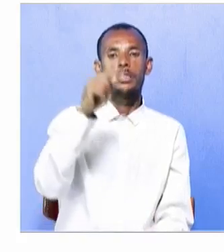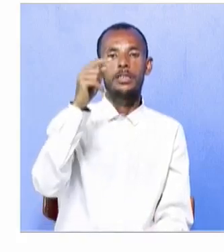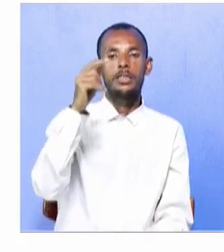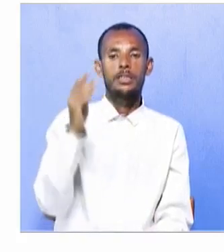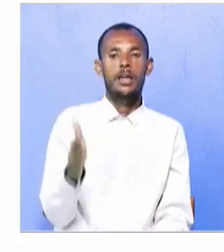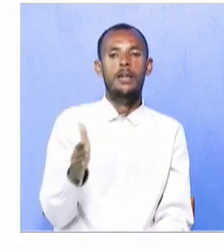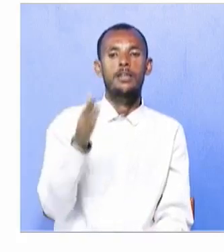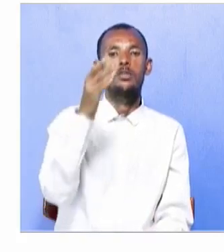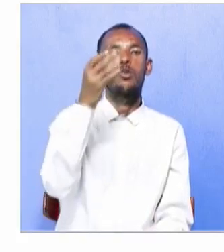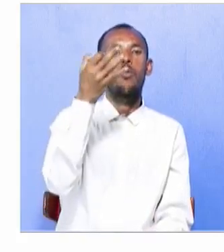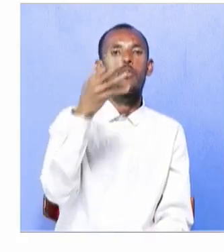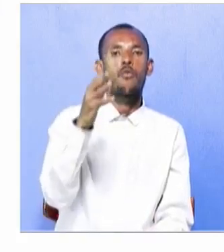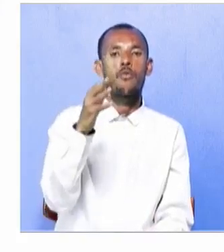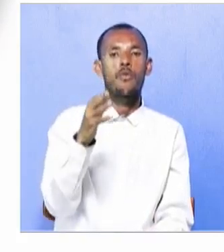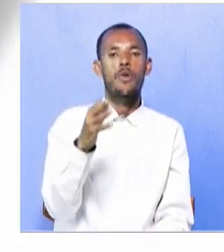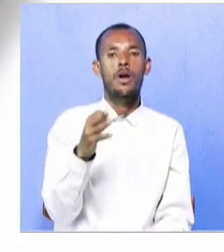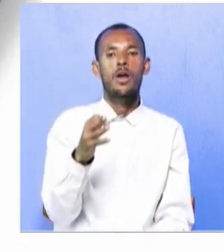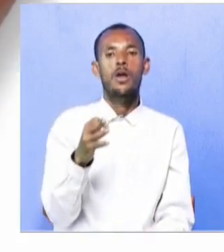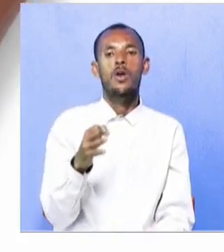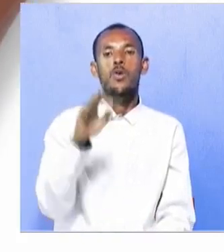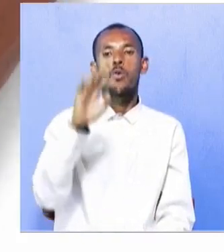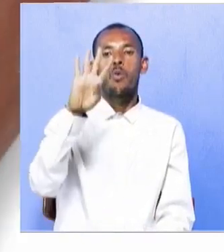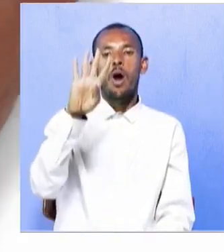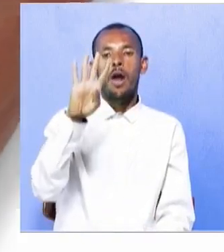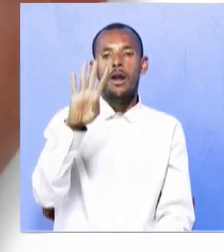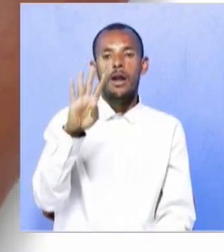of a quadrilateral